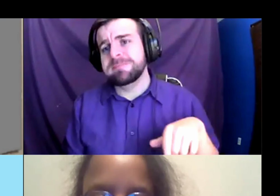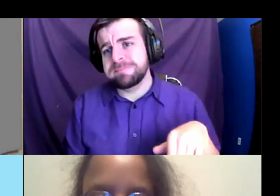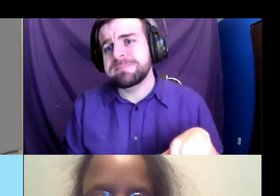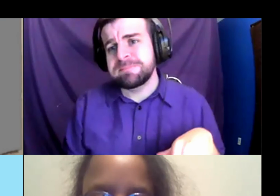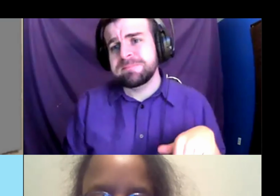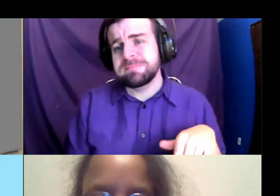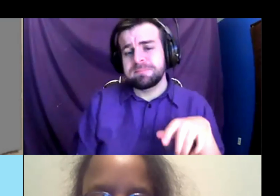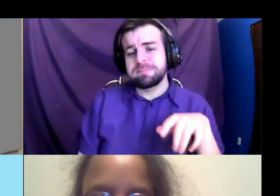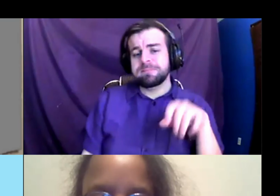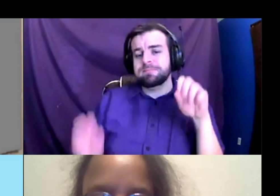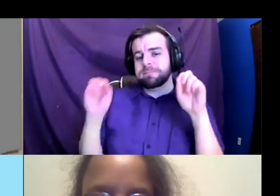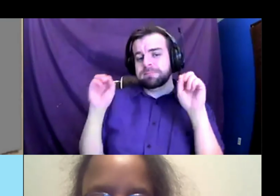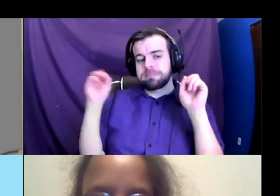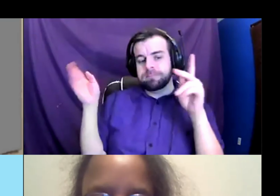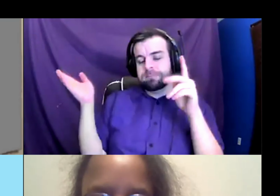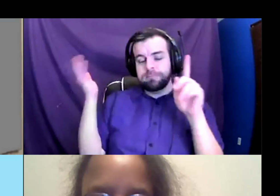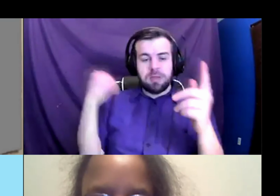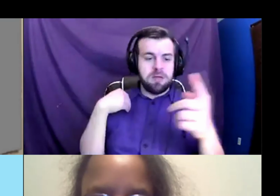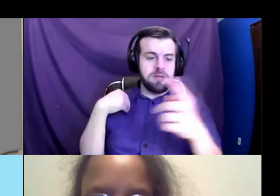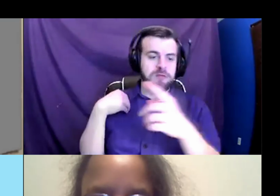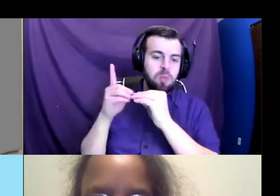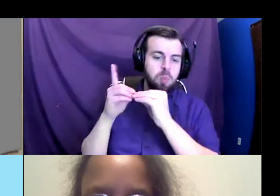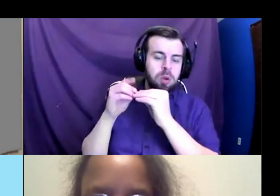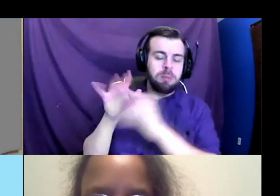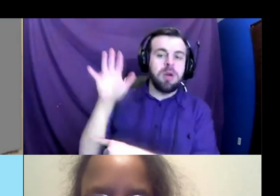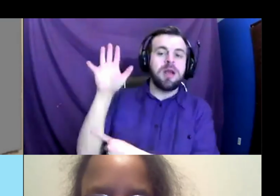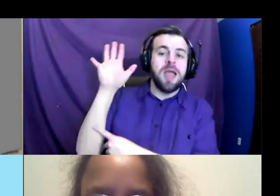got one more hand raised here.